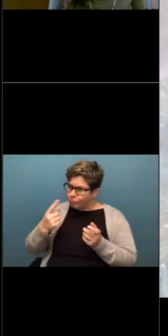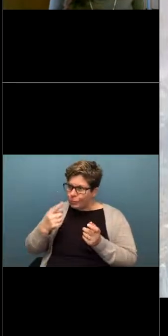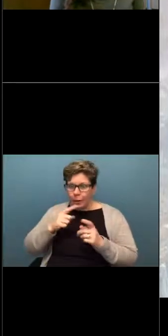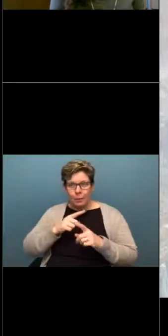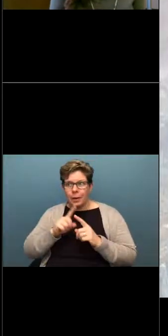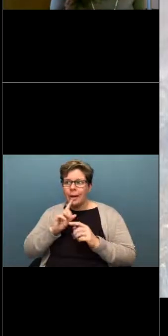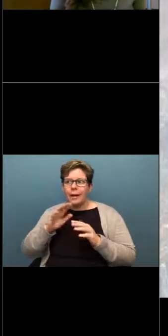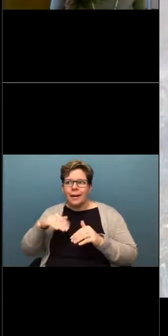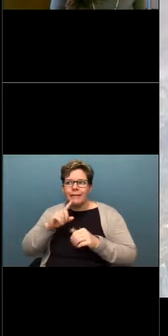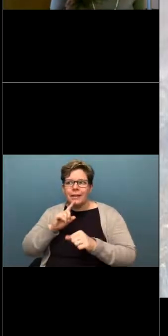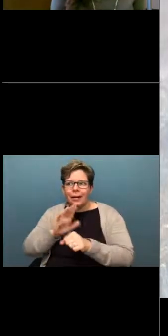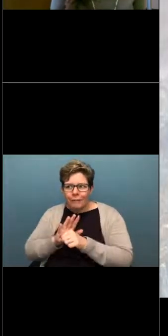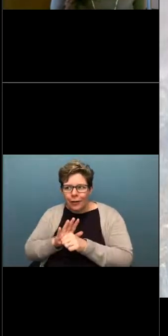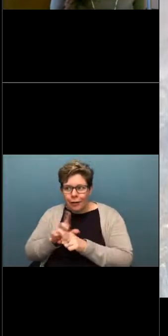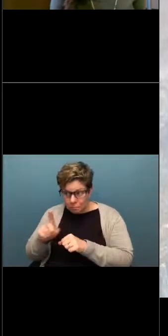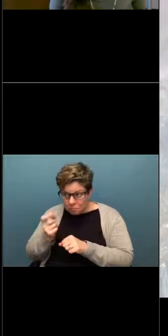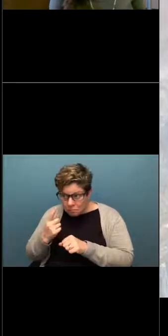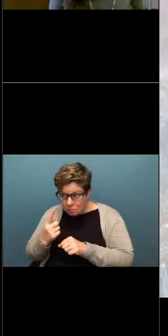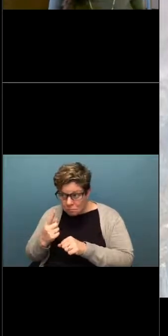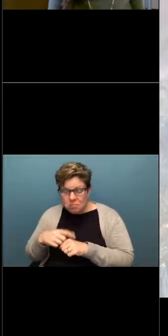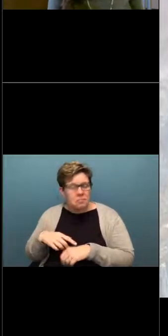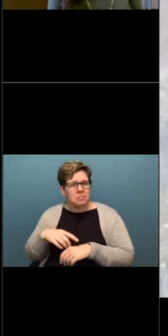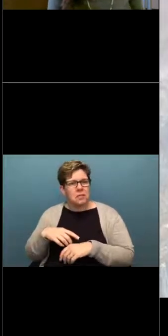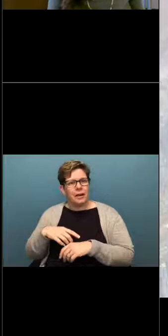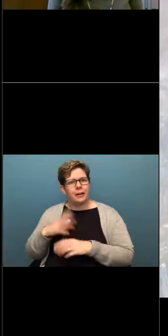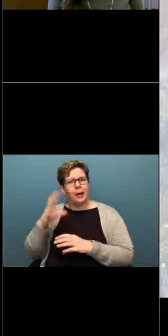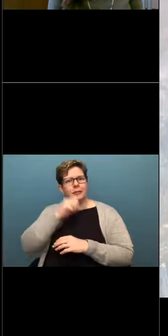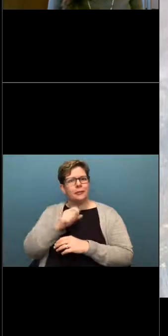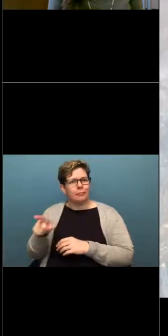it. There's also something called the